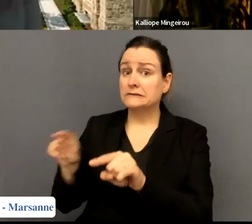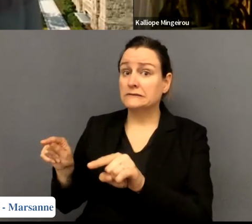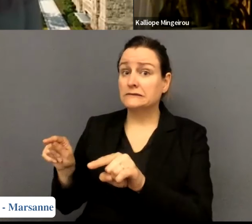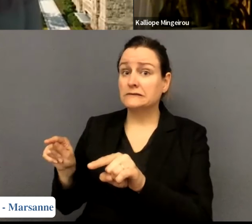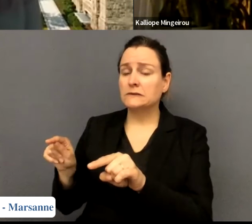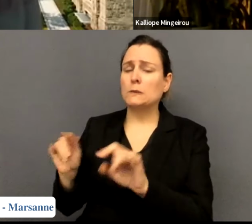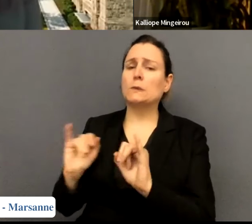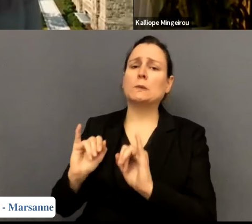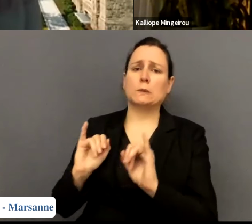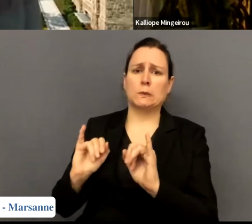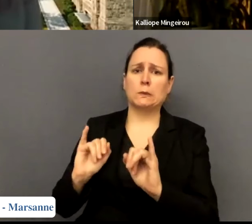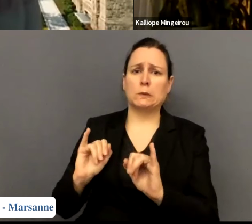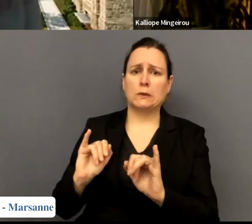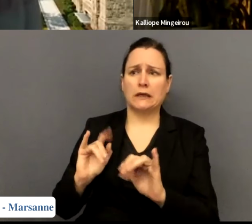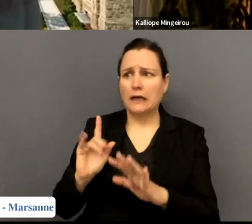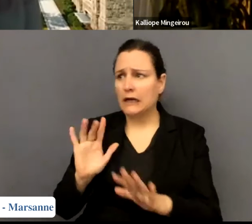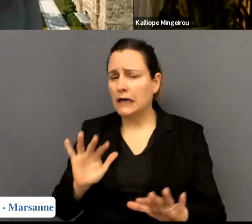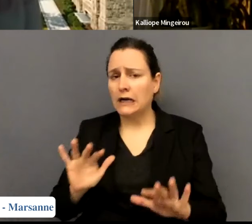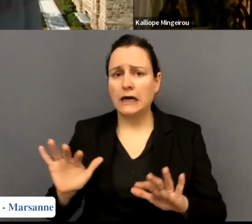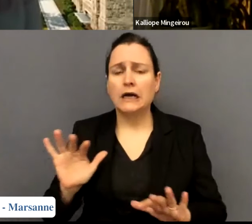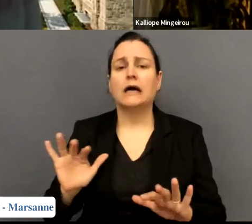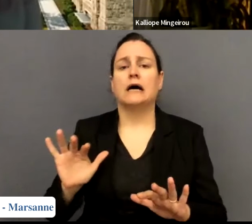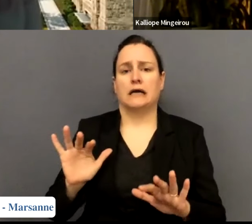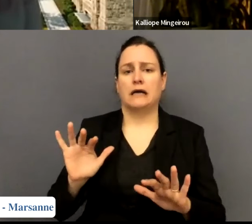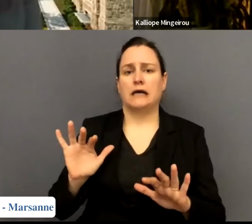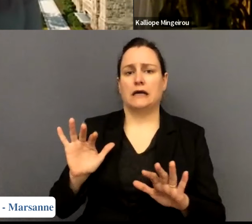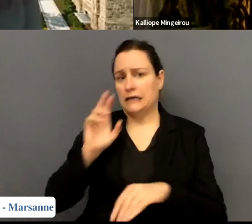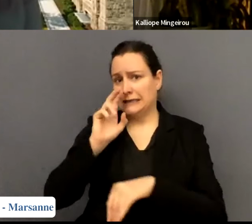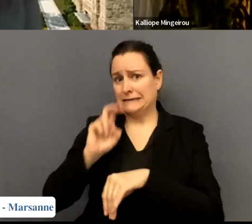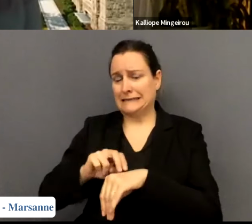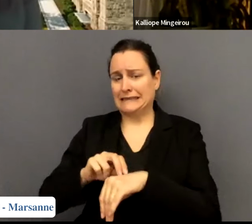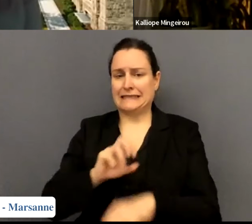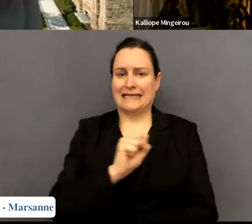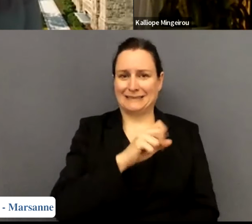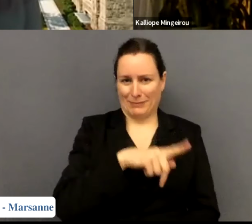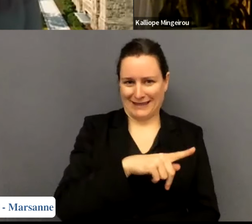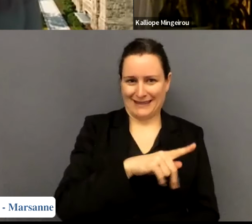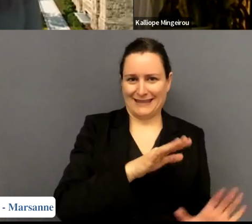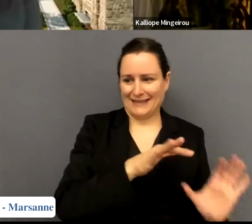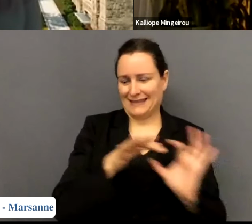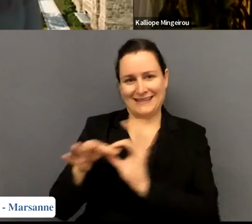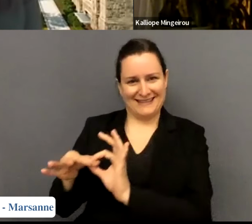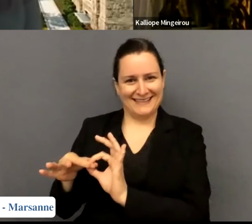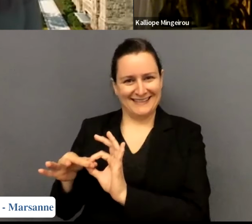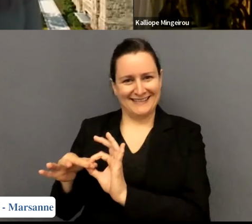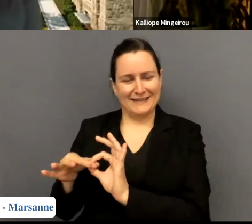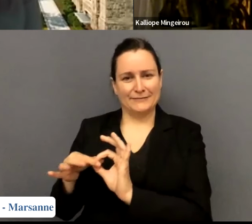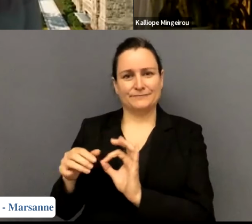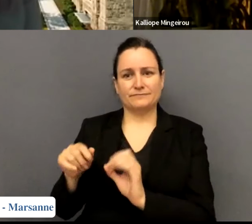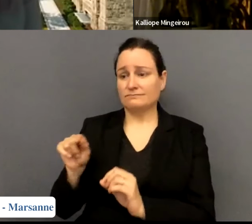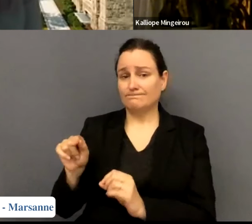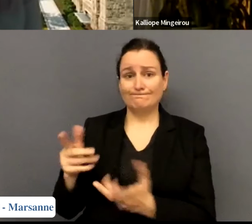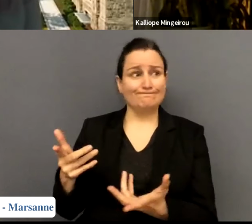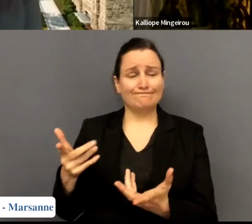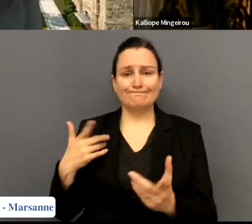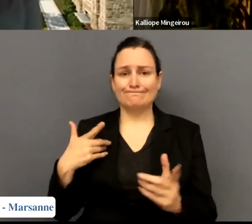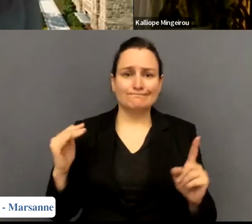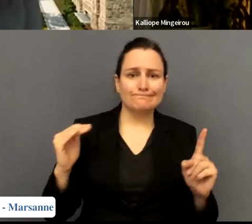to social protection mechanisms. Usually they don't have access to such